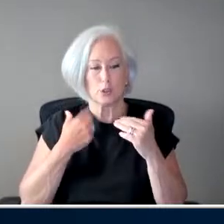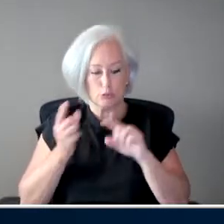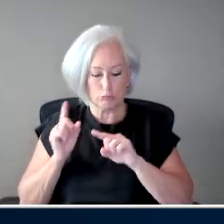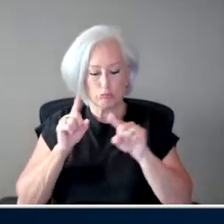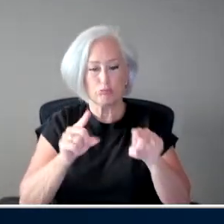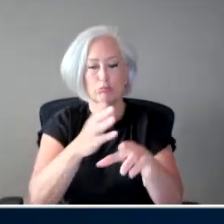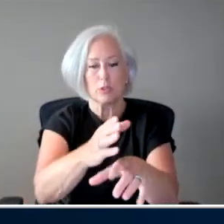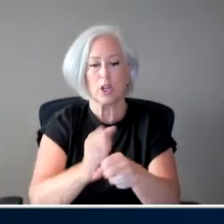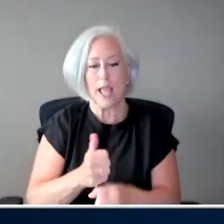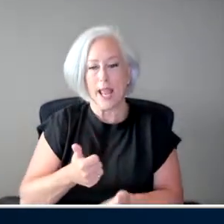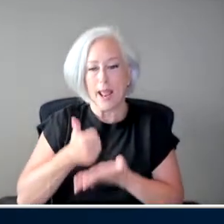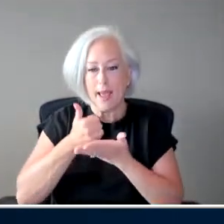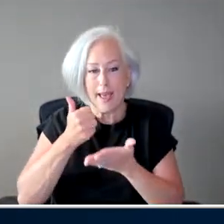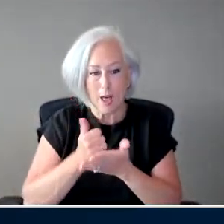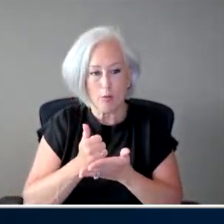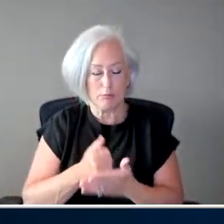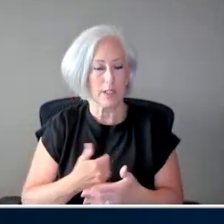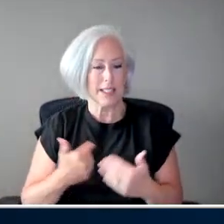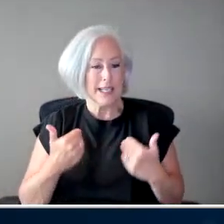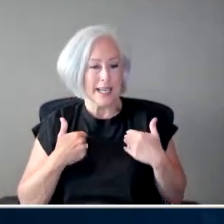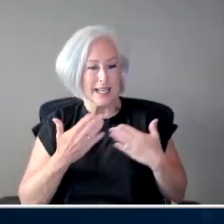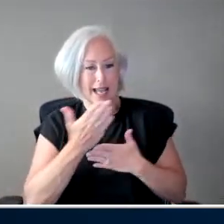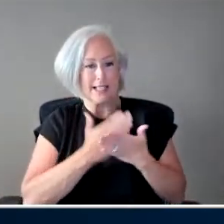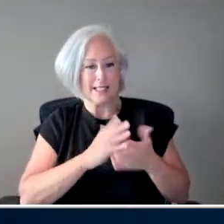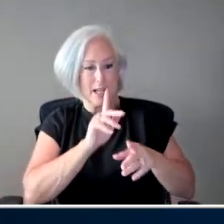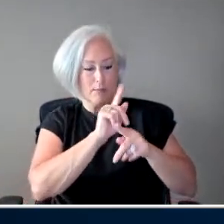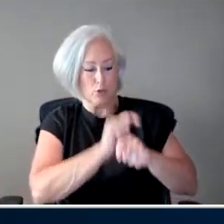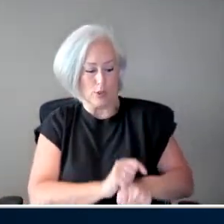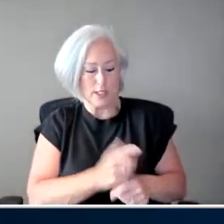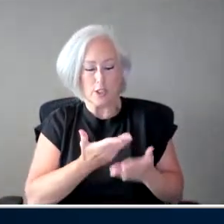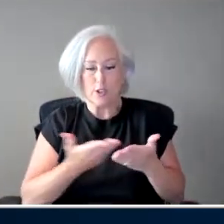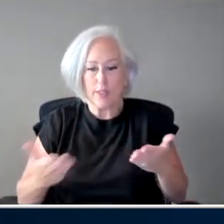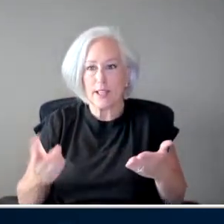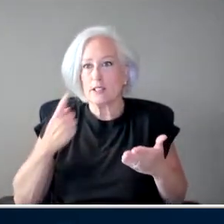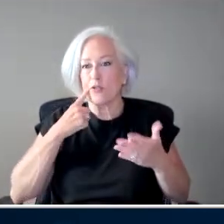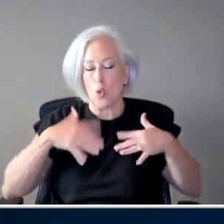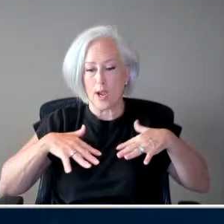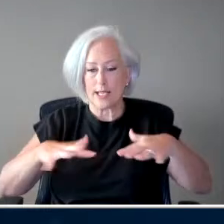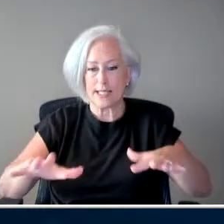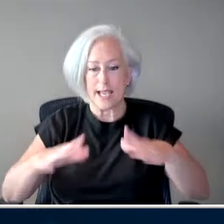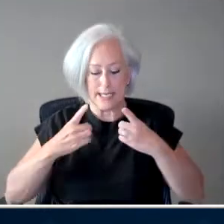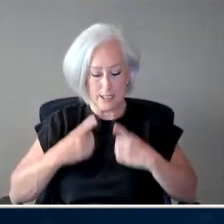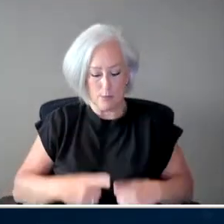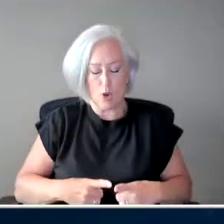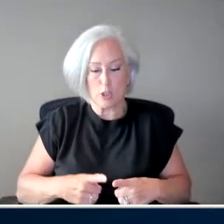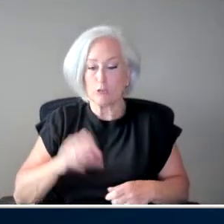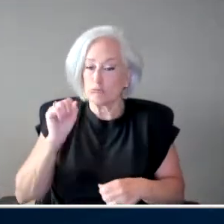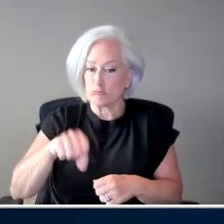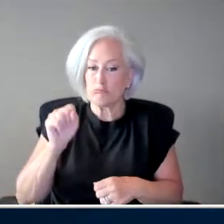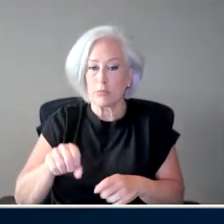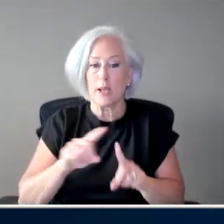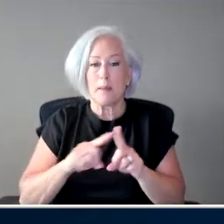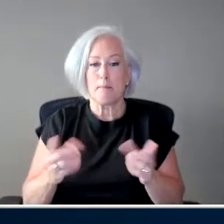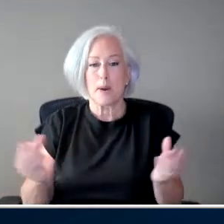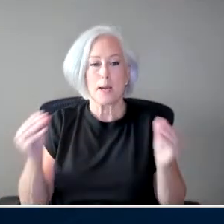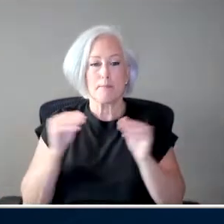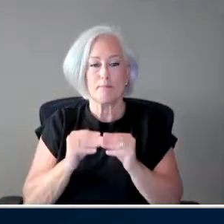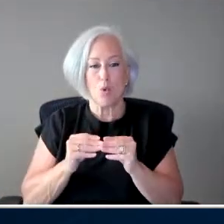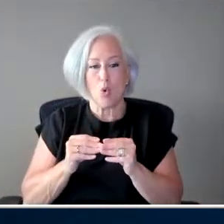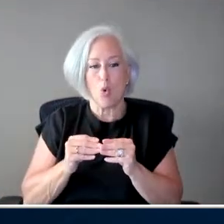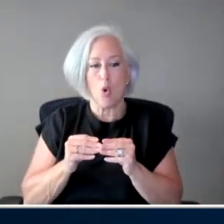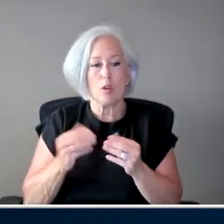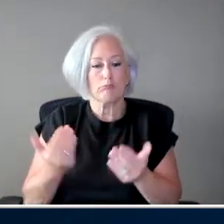It does have the traditional things we think about for counseling, for like anxiety and depression, but actually a lot of more contemporary and